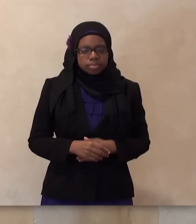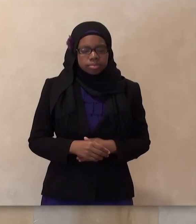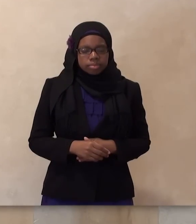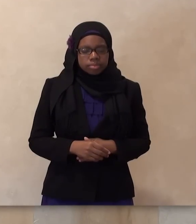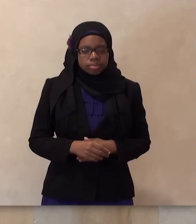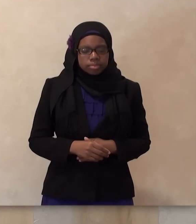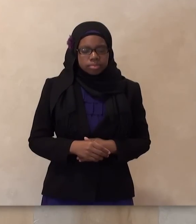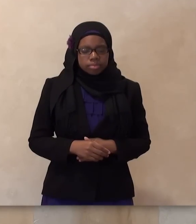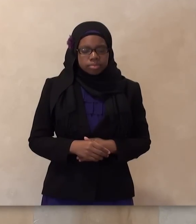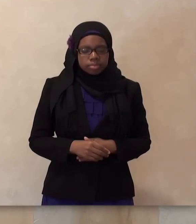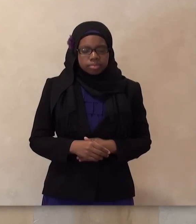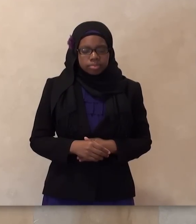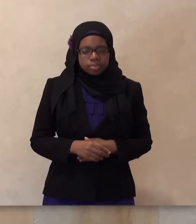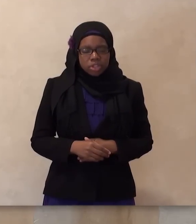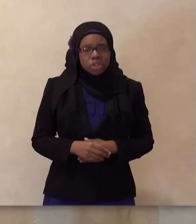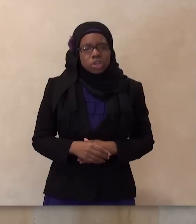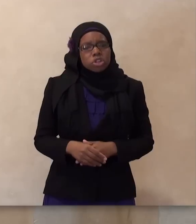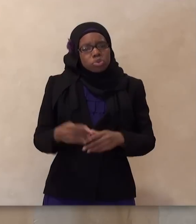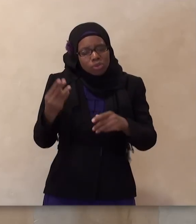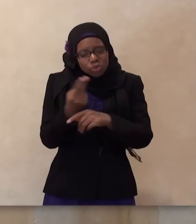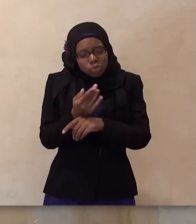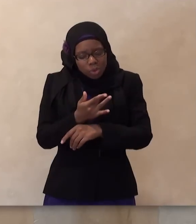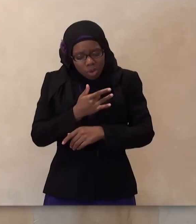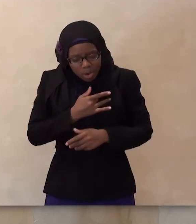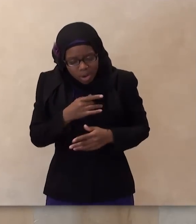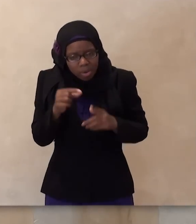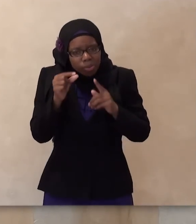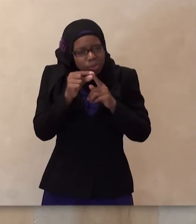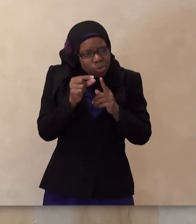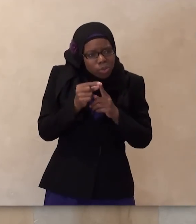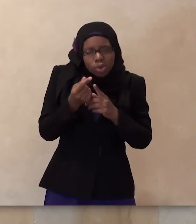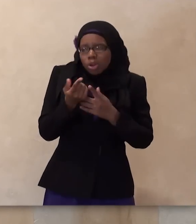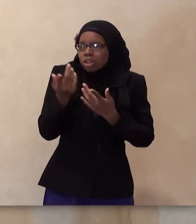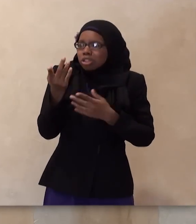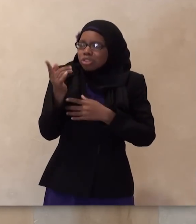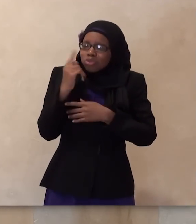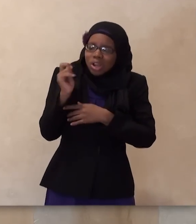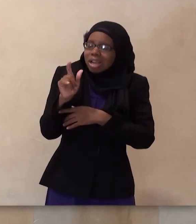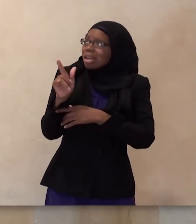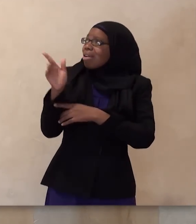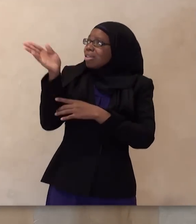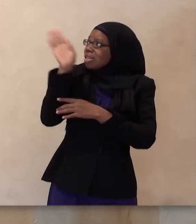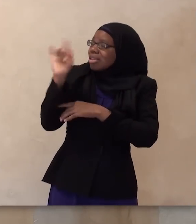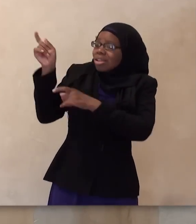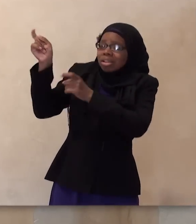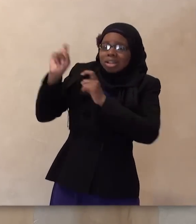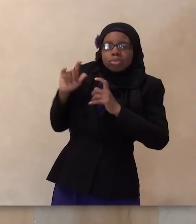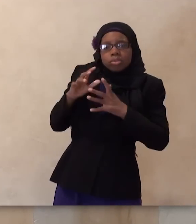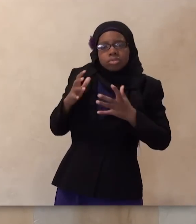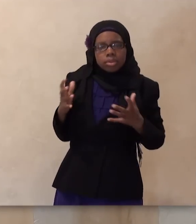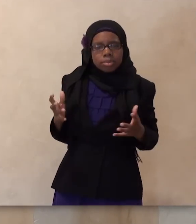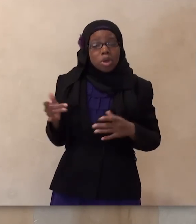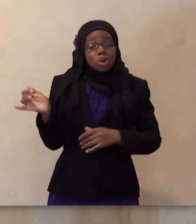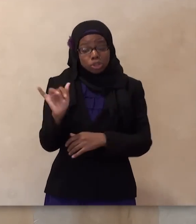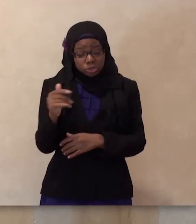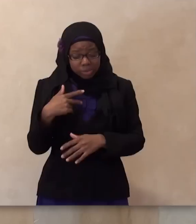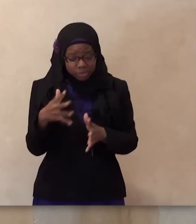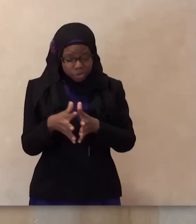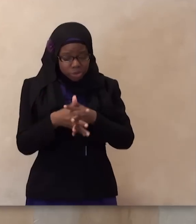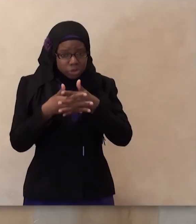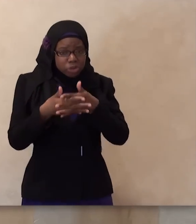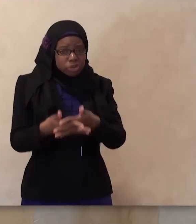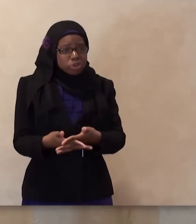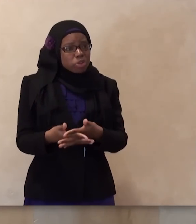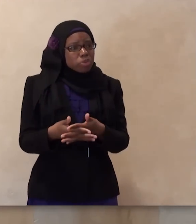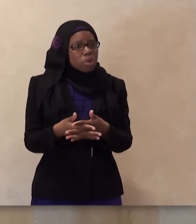and with your tongue. Also, you might have read the verses in the glorious Quran in Surah